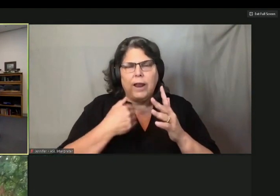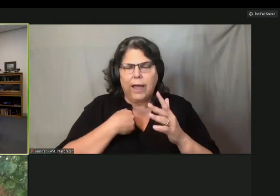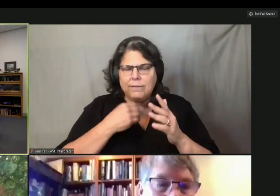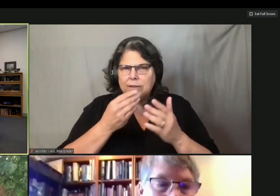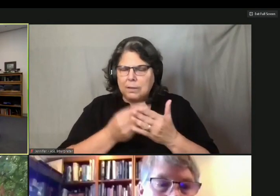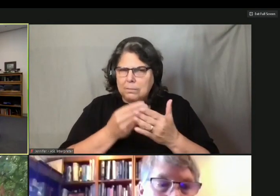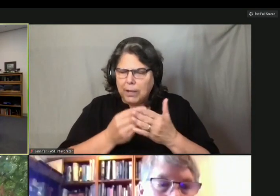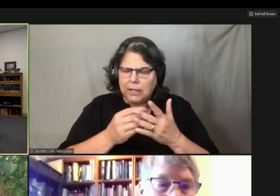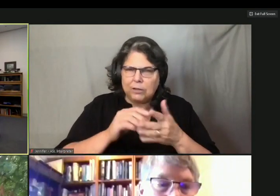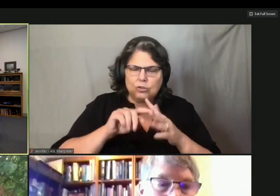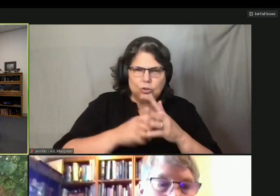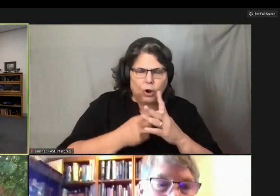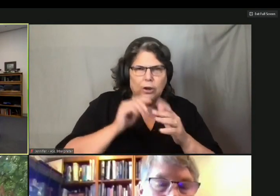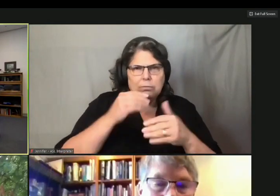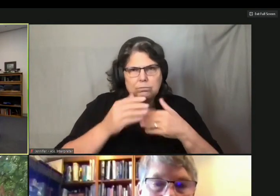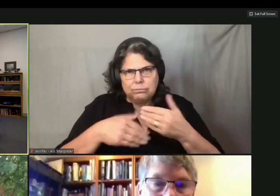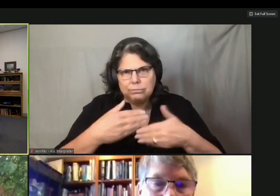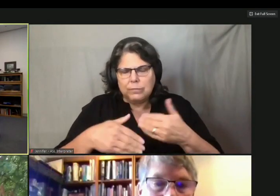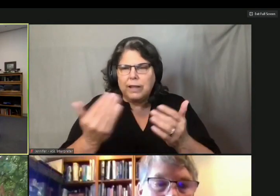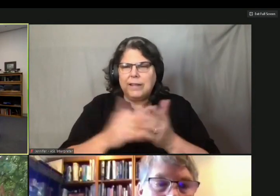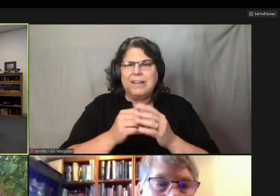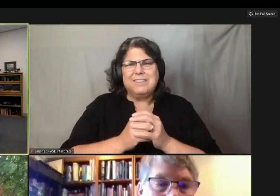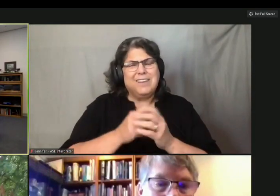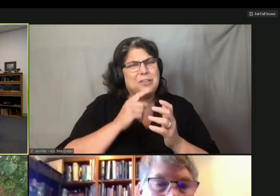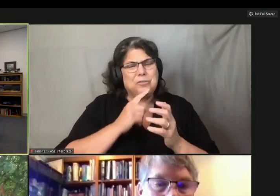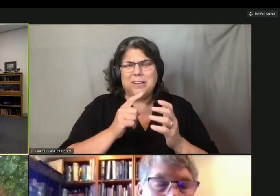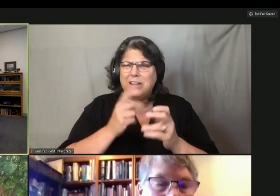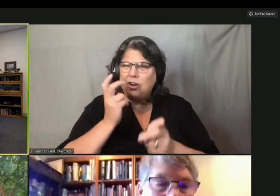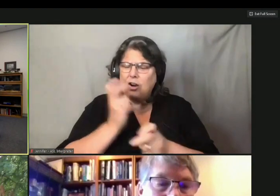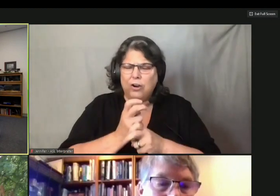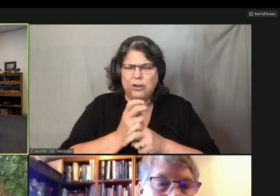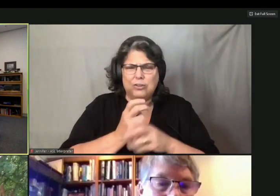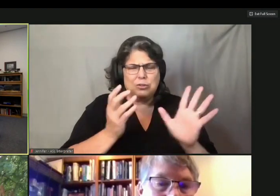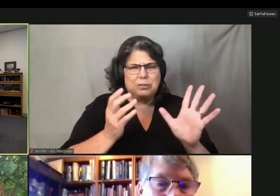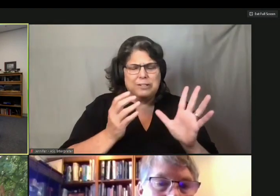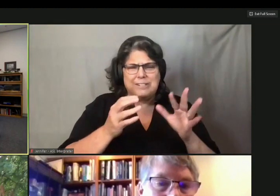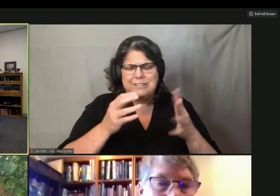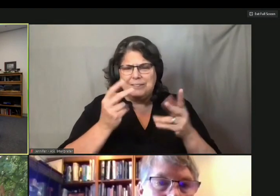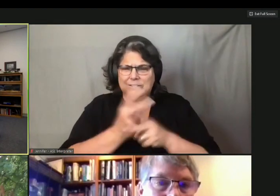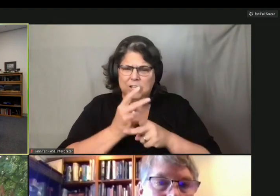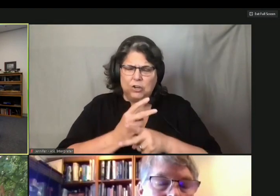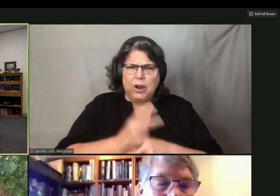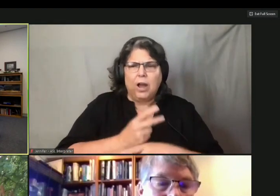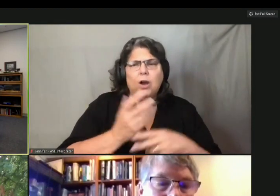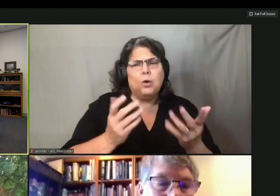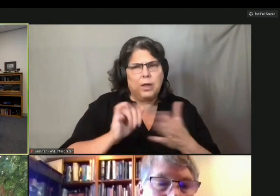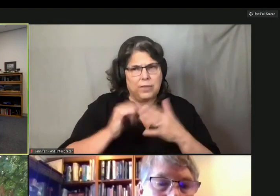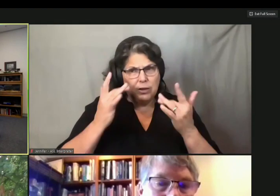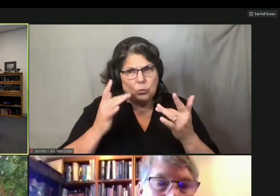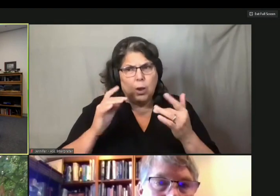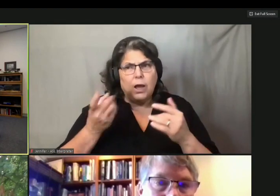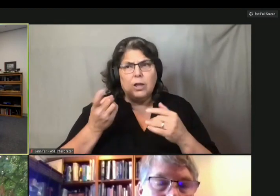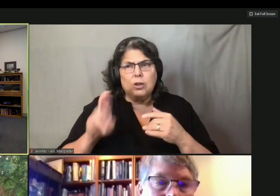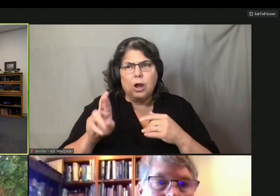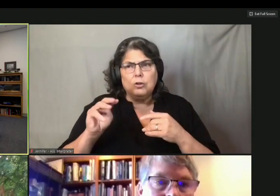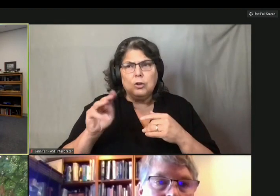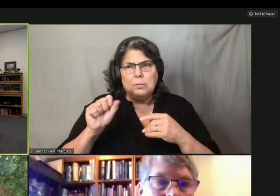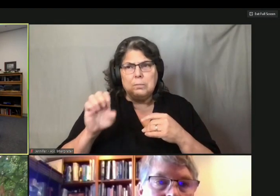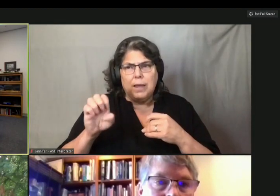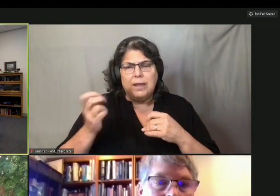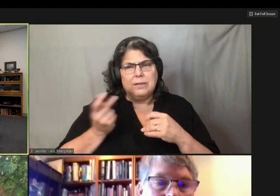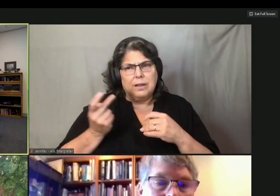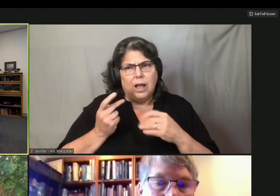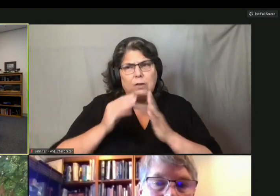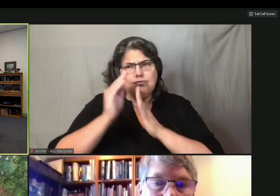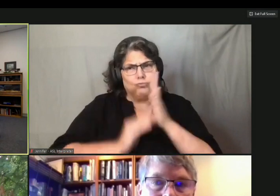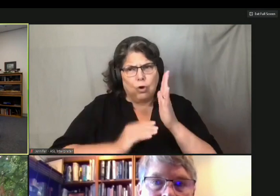tight balancing act, and that's why Dr. Mason and I have both sent out a cautionary letter to go slow. Don't speed up